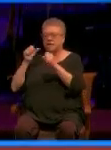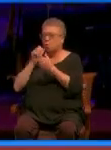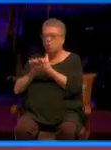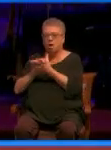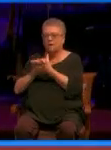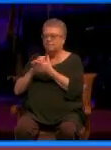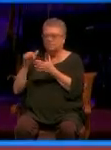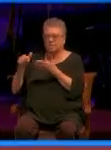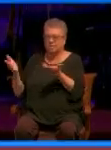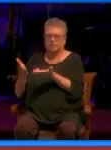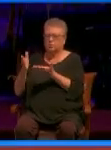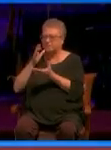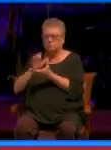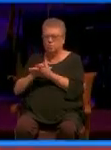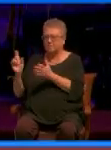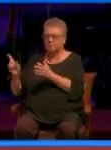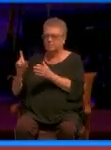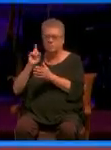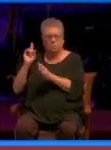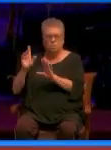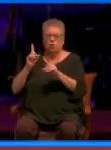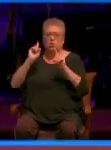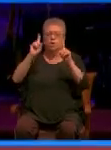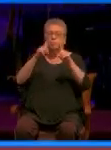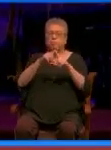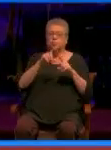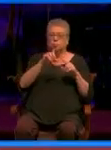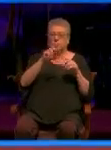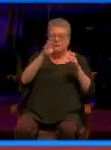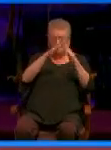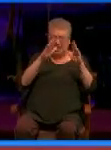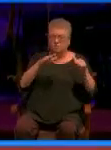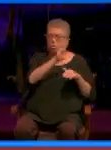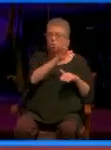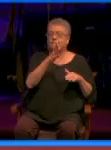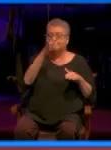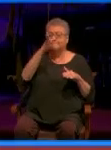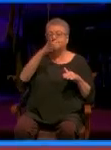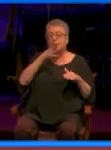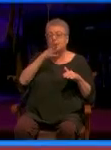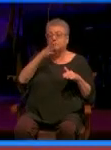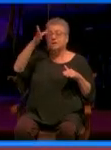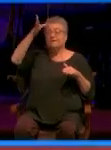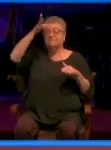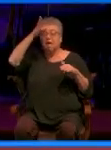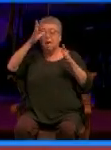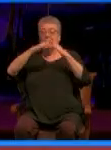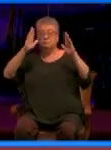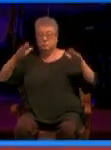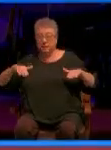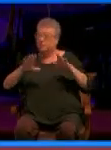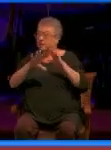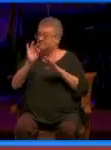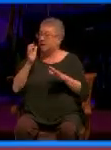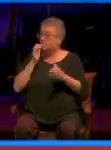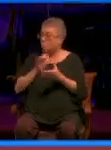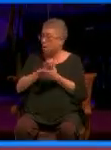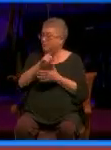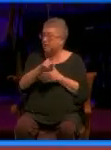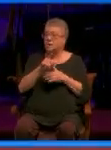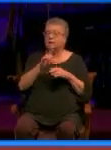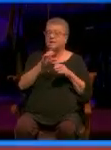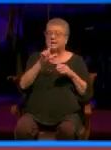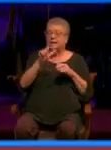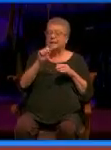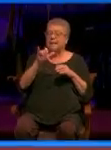Canaanite women. Arise and go to Padan Aram, to the house of Bethuel, your mother's father, and take as your wife from there one of the daughters of Laban, your